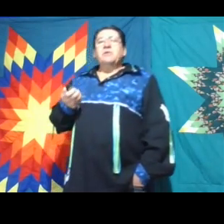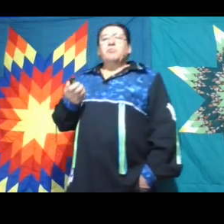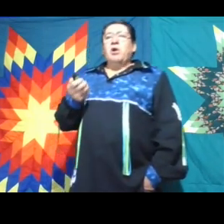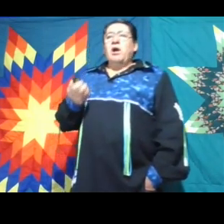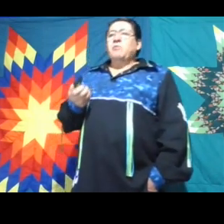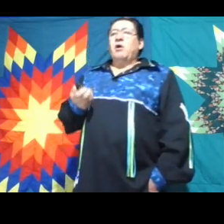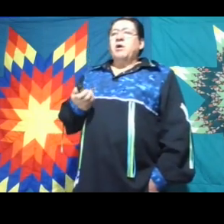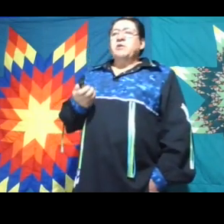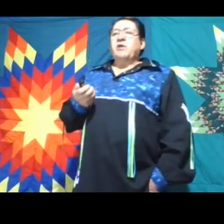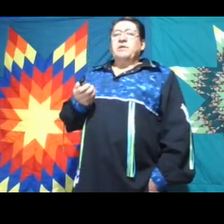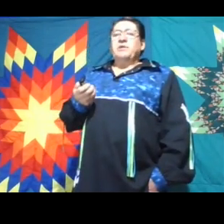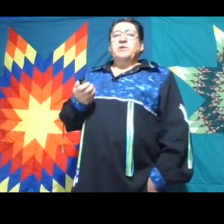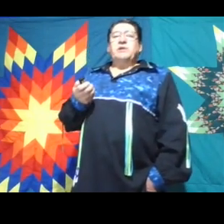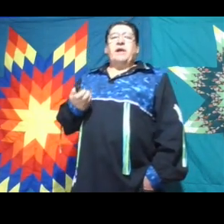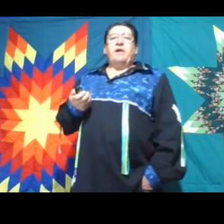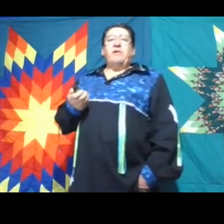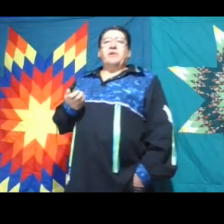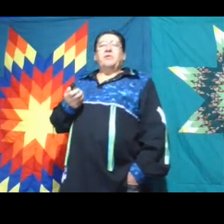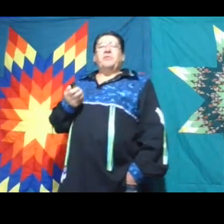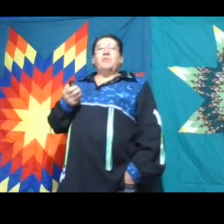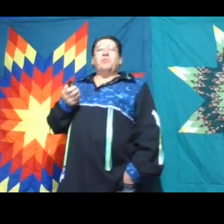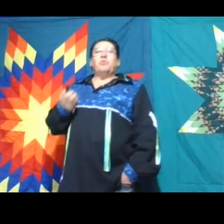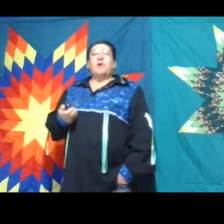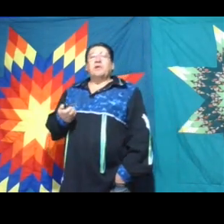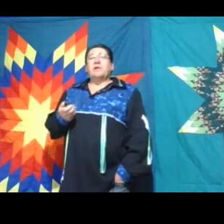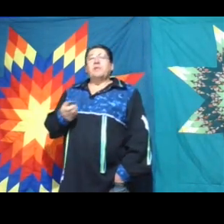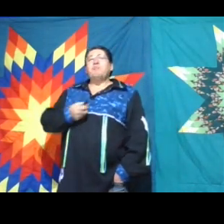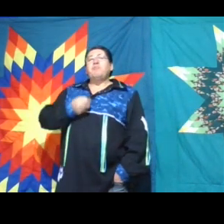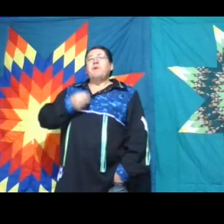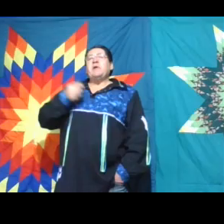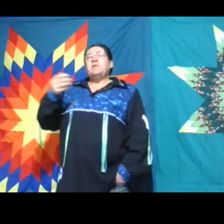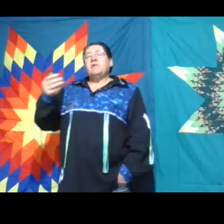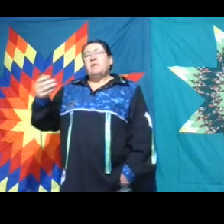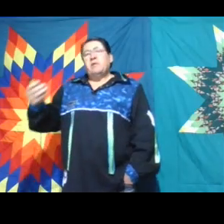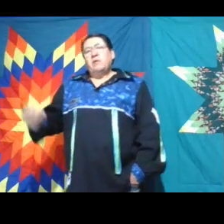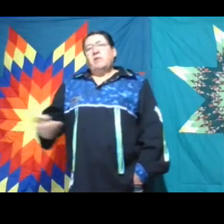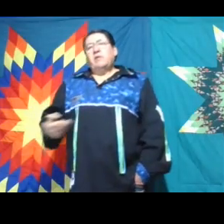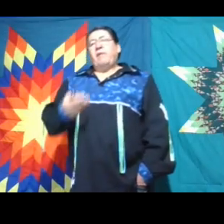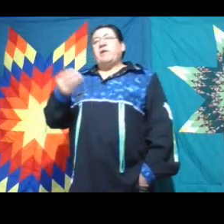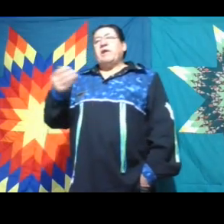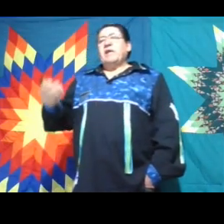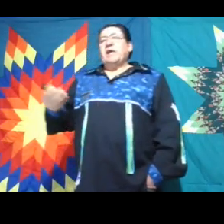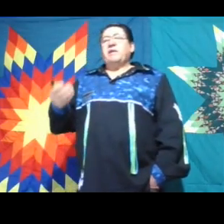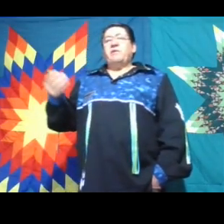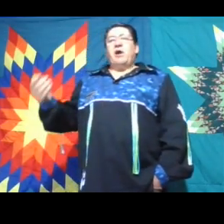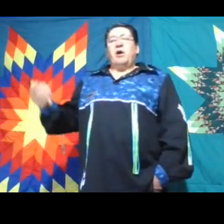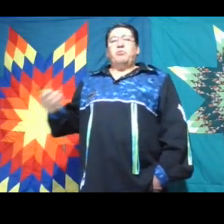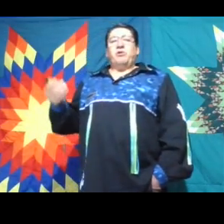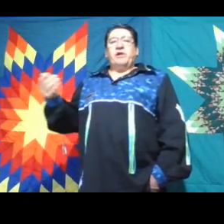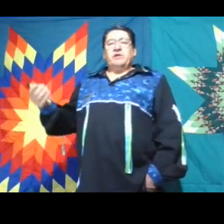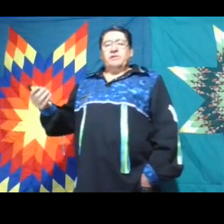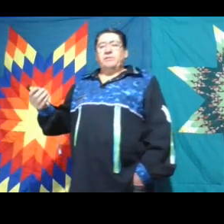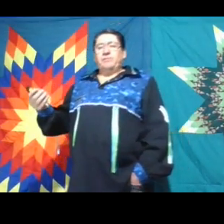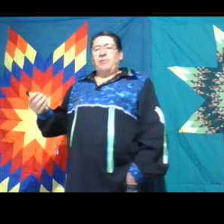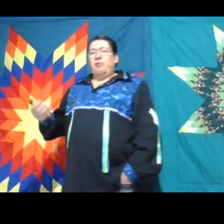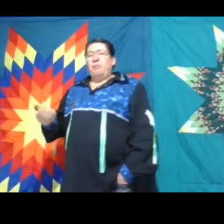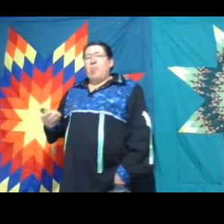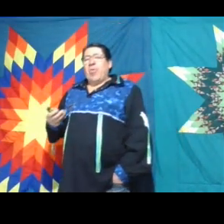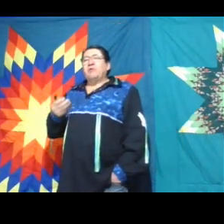And those prime contractors are there to do the work to build everything to get to the